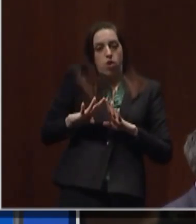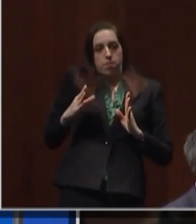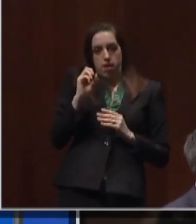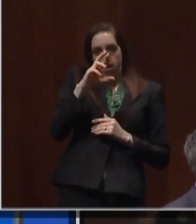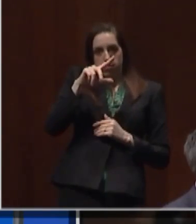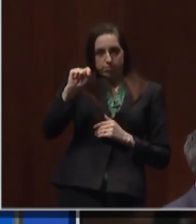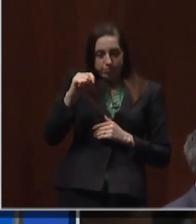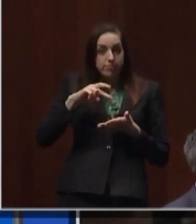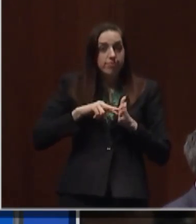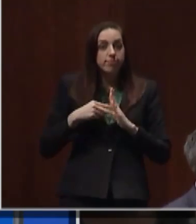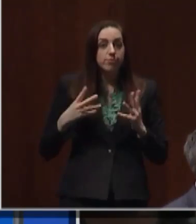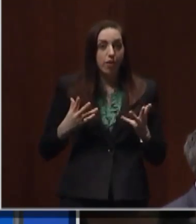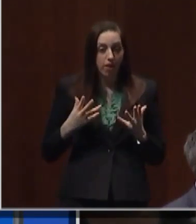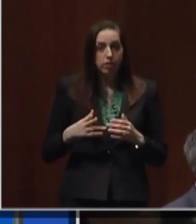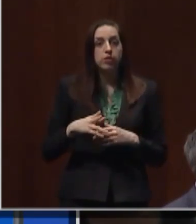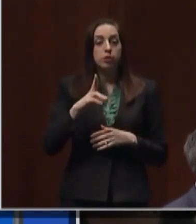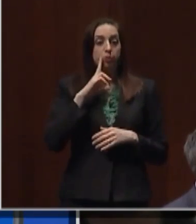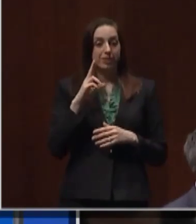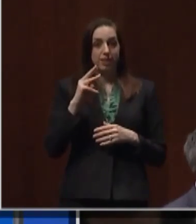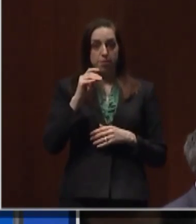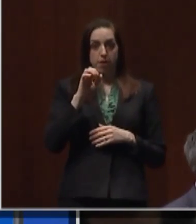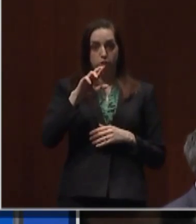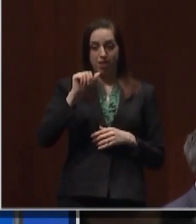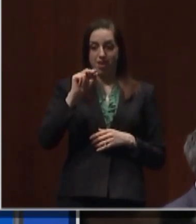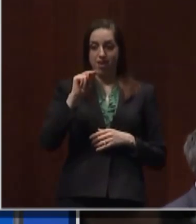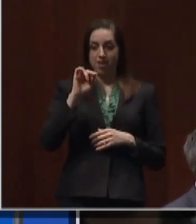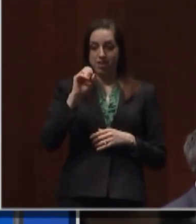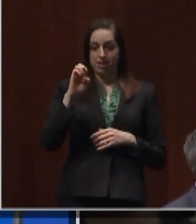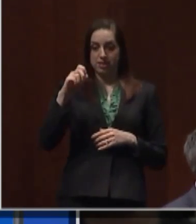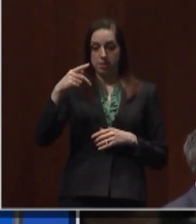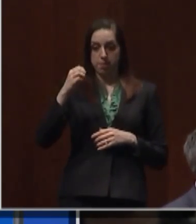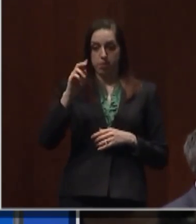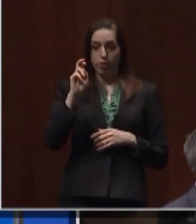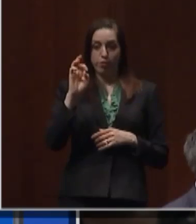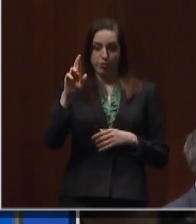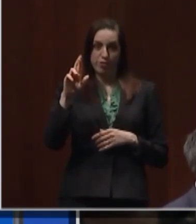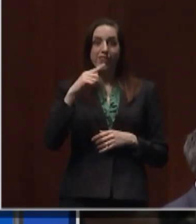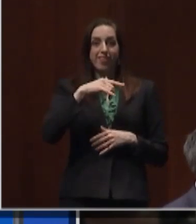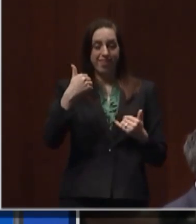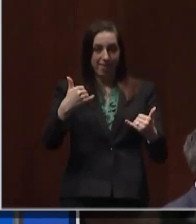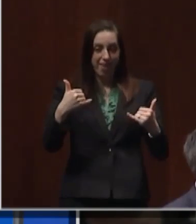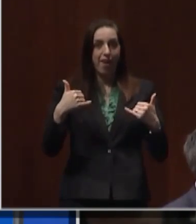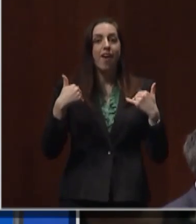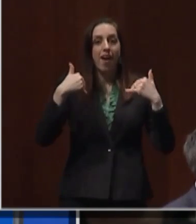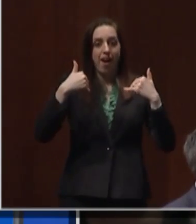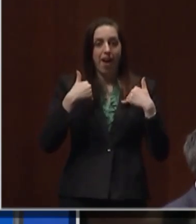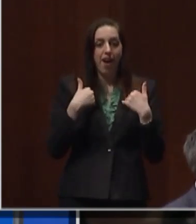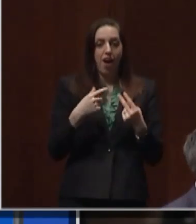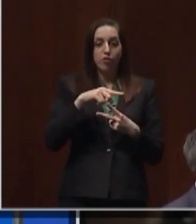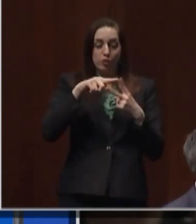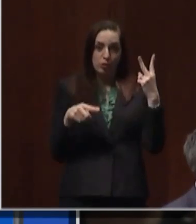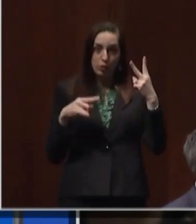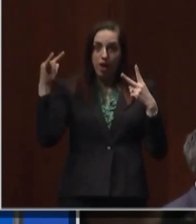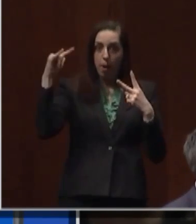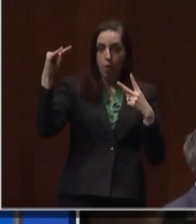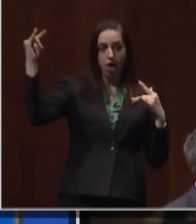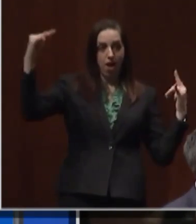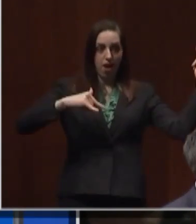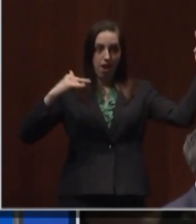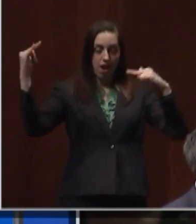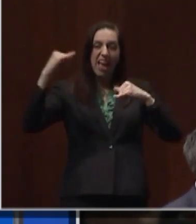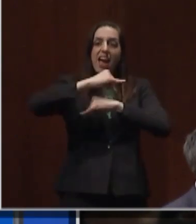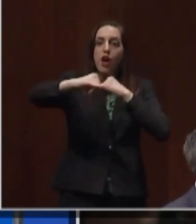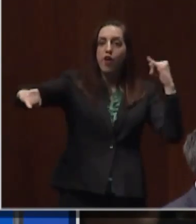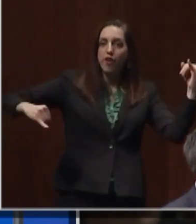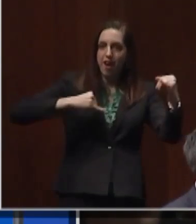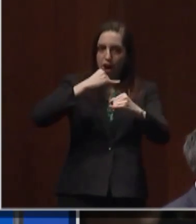which means Houston Mayor Anise Parker Houston now has within its boundaries 2 airports providing international